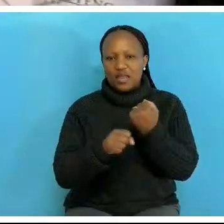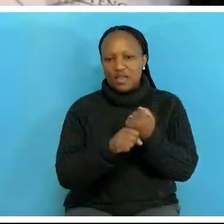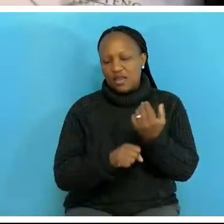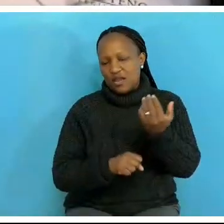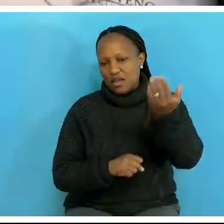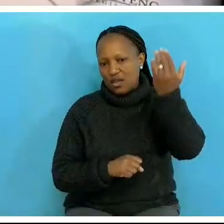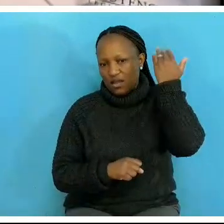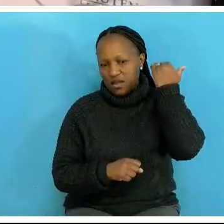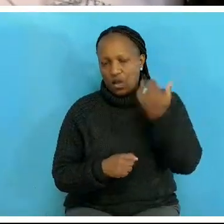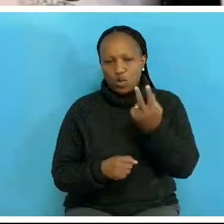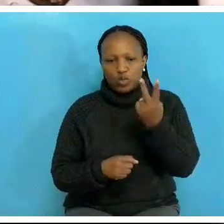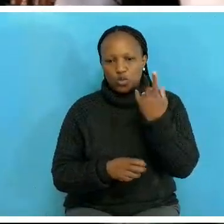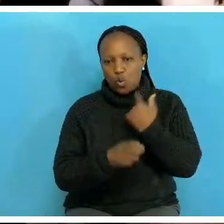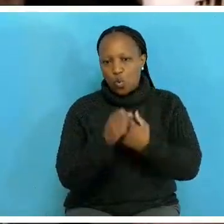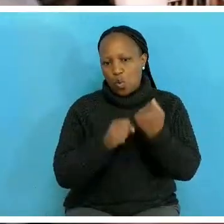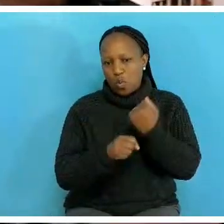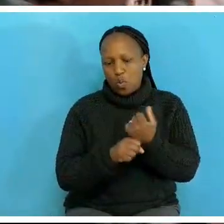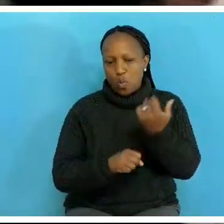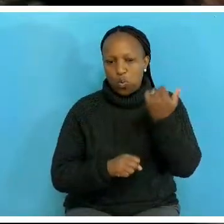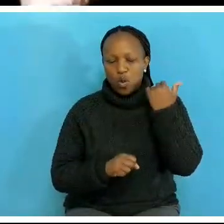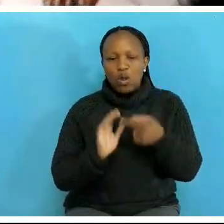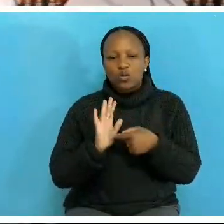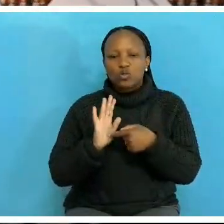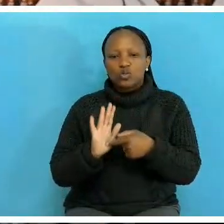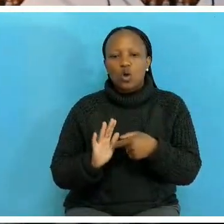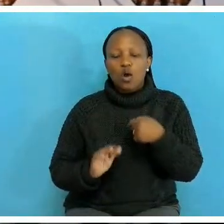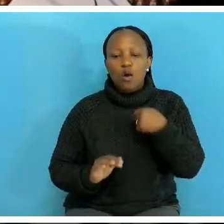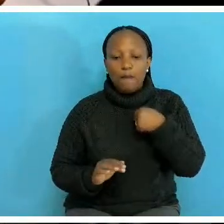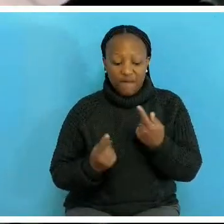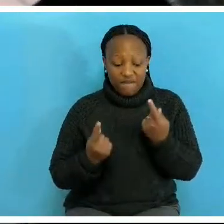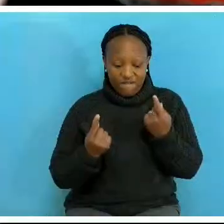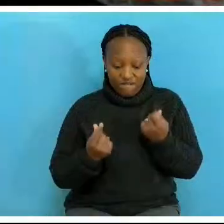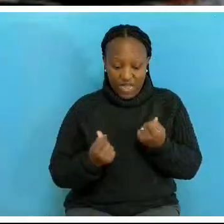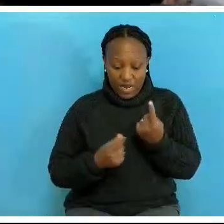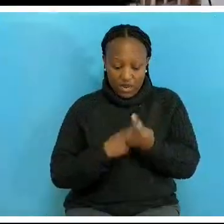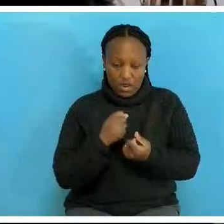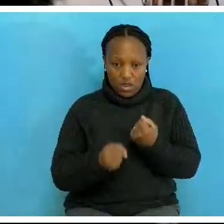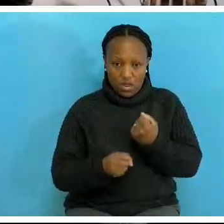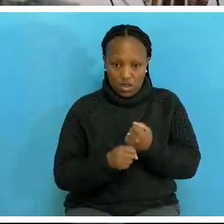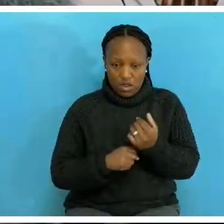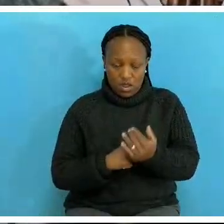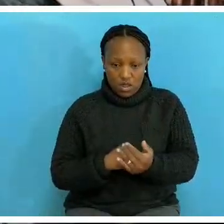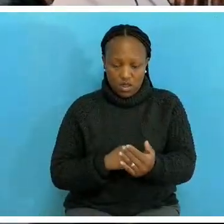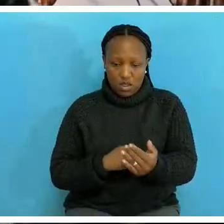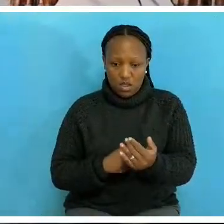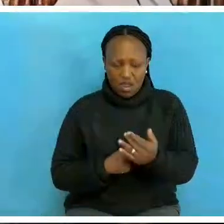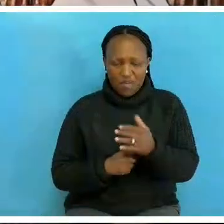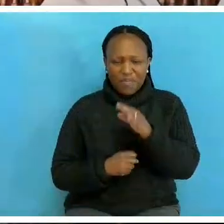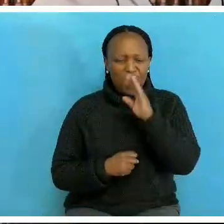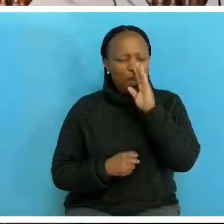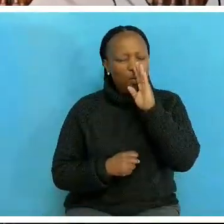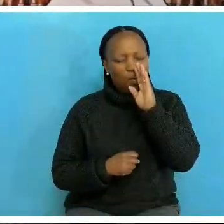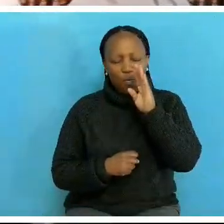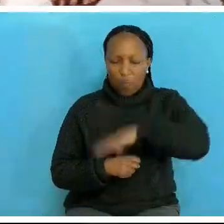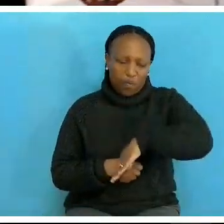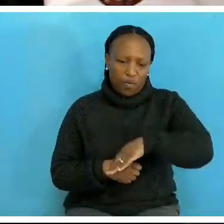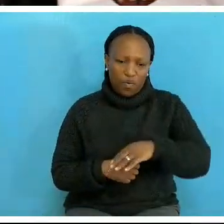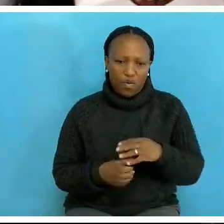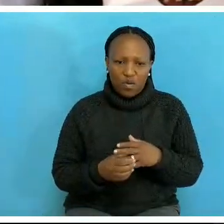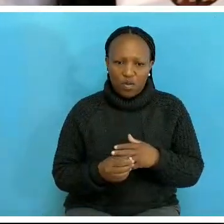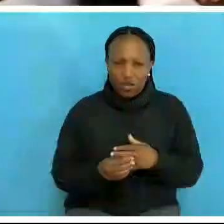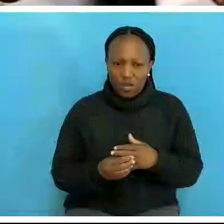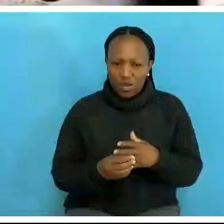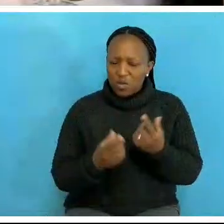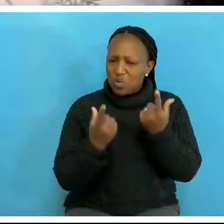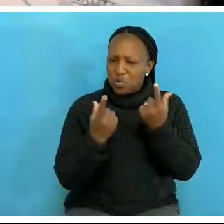years ago. Show me anything here for this financial year. That is a bunch of lies. You're not